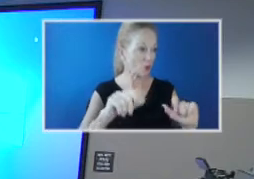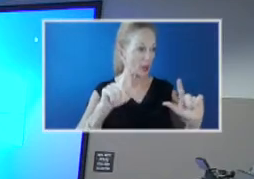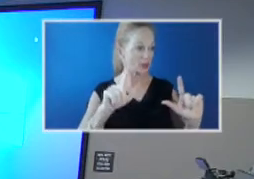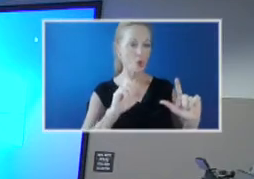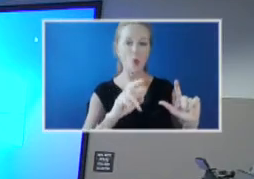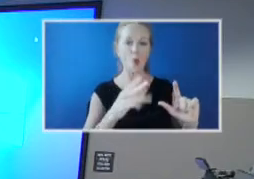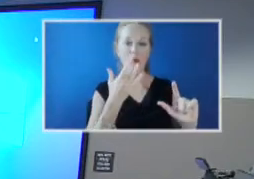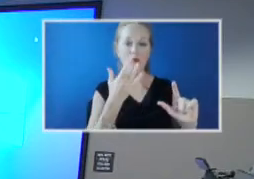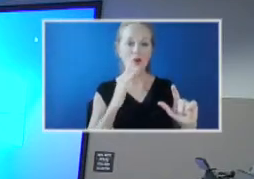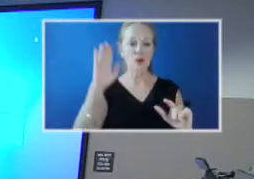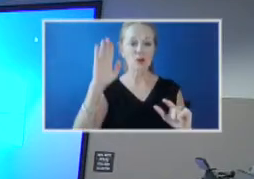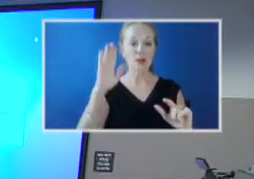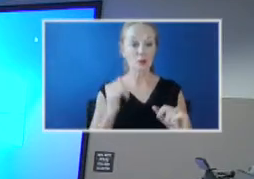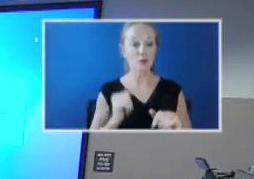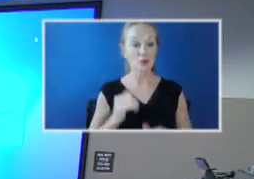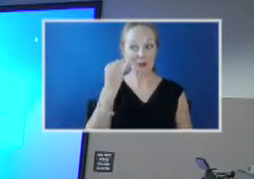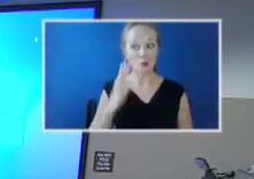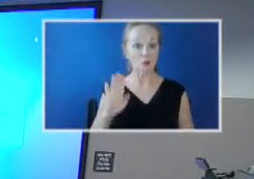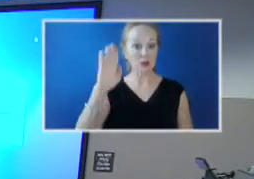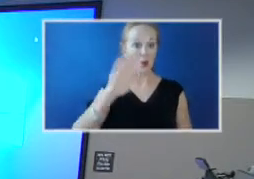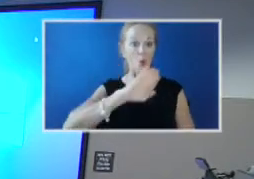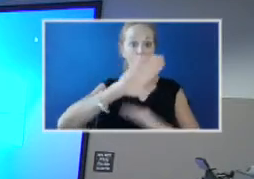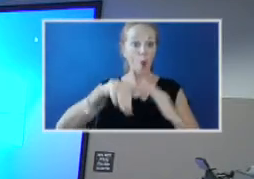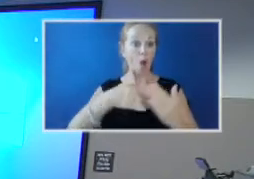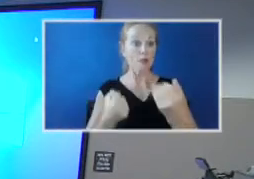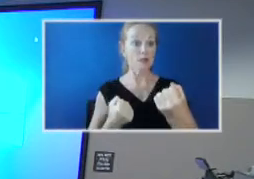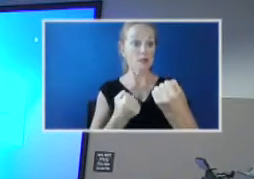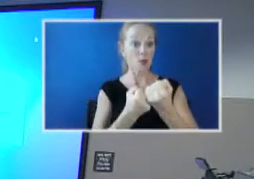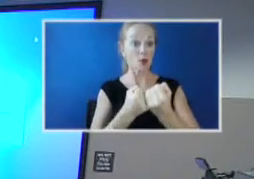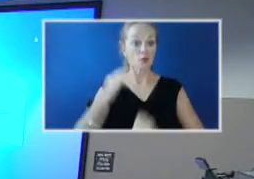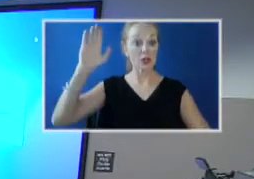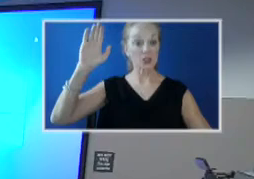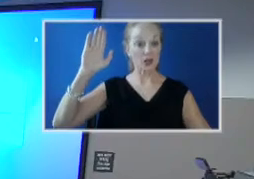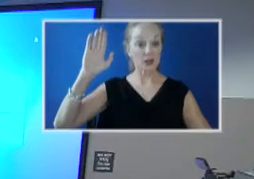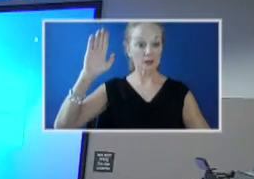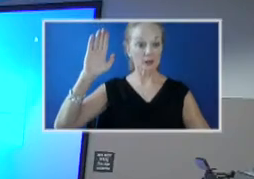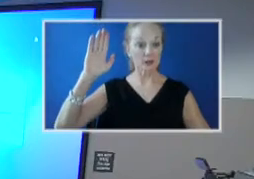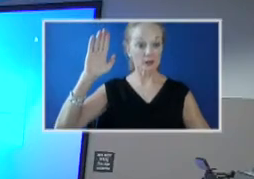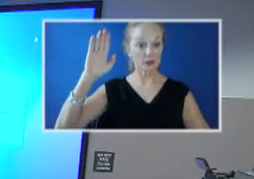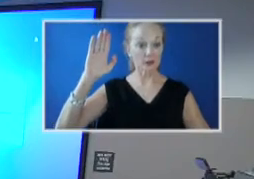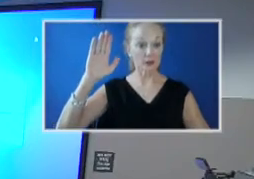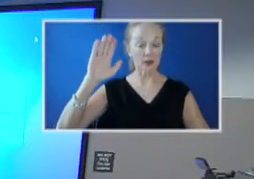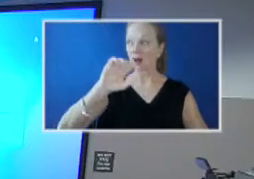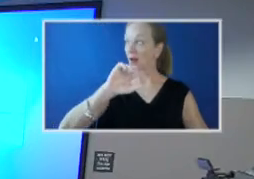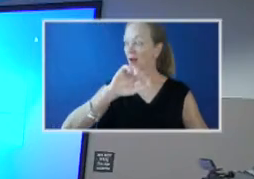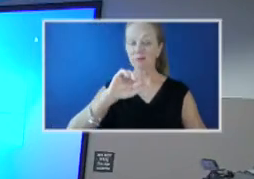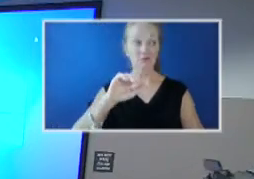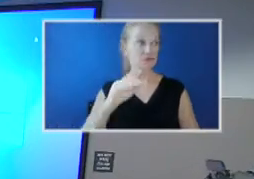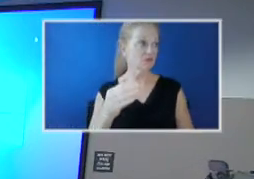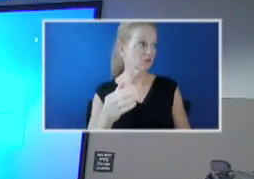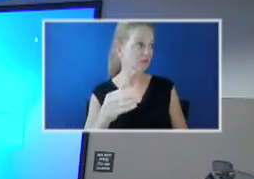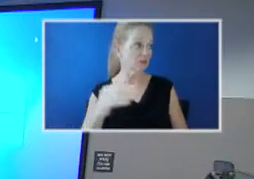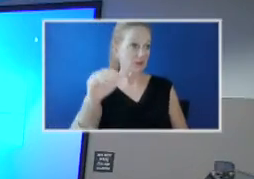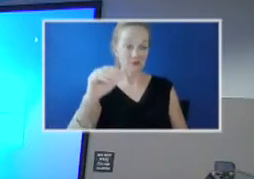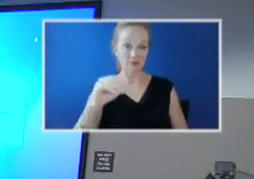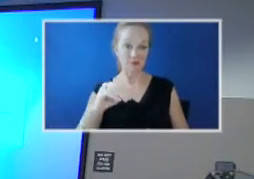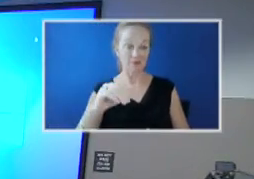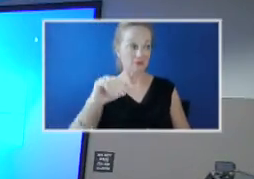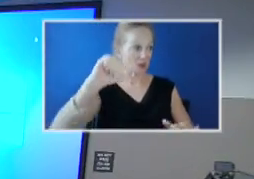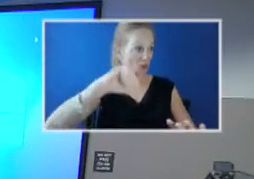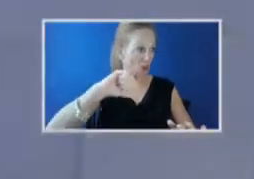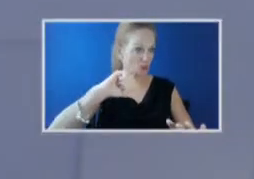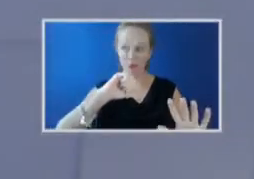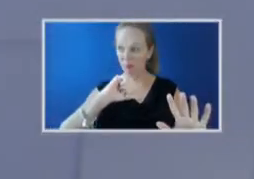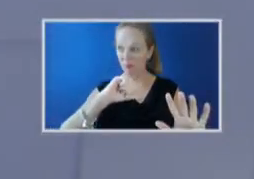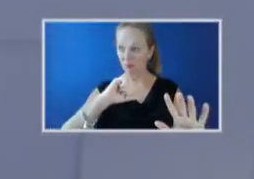Okay. If you would raise your hand, all in favor, raise your hand. Anyone oppose? It's unanimous. Thank you